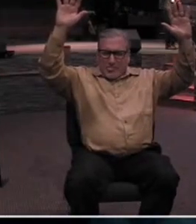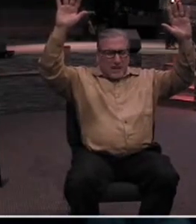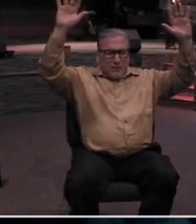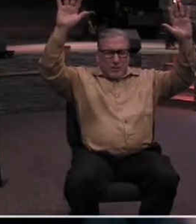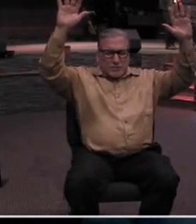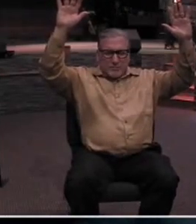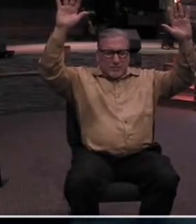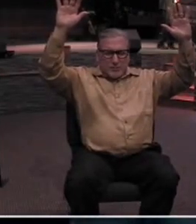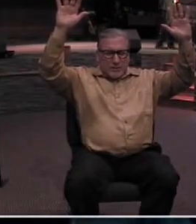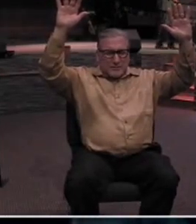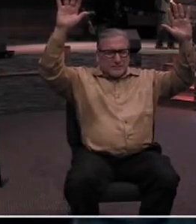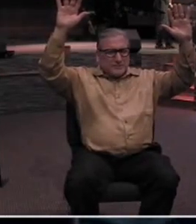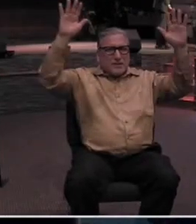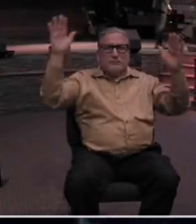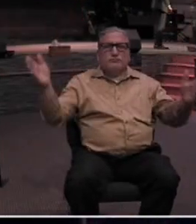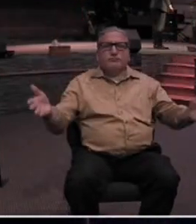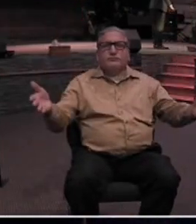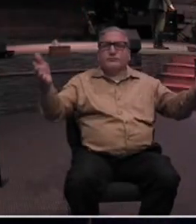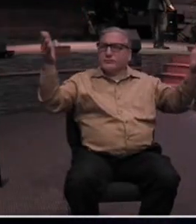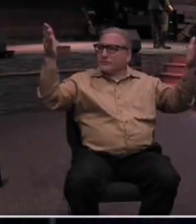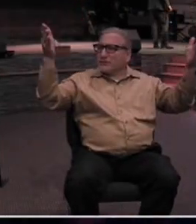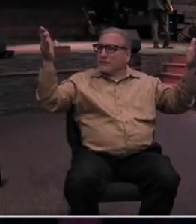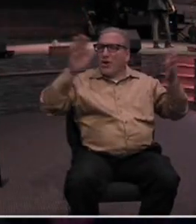Remain standing with me all over this house.